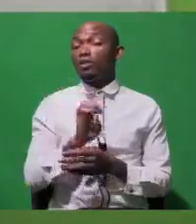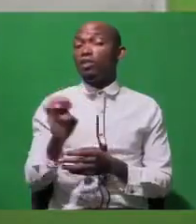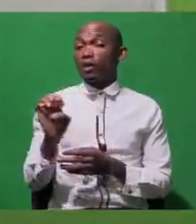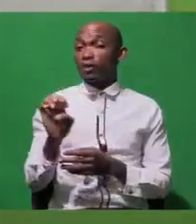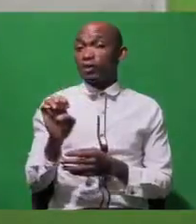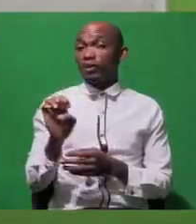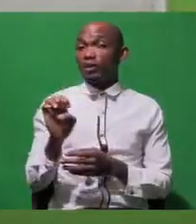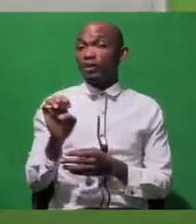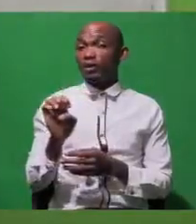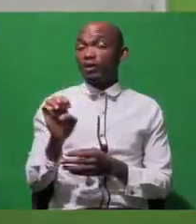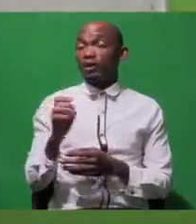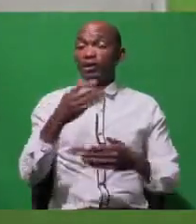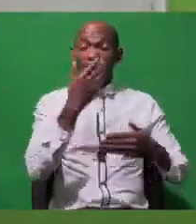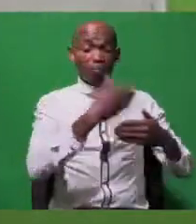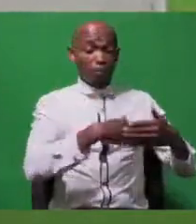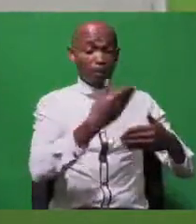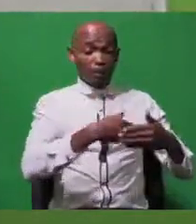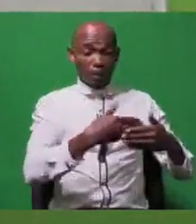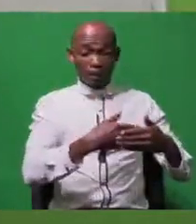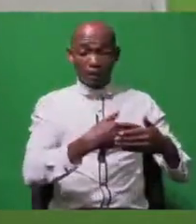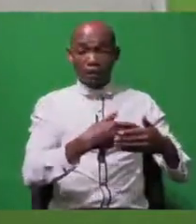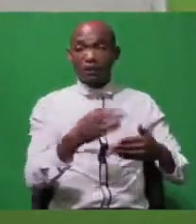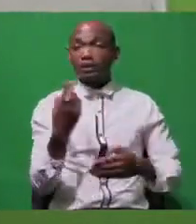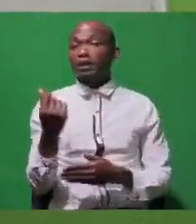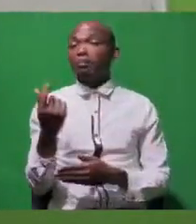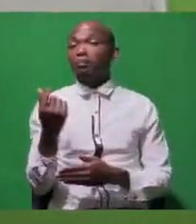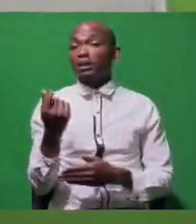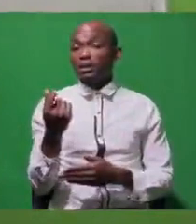Now, the business have a money